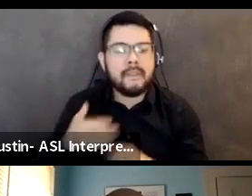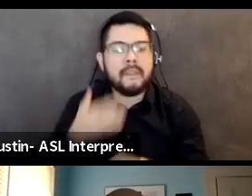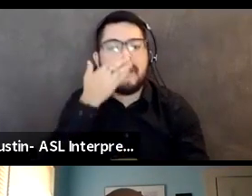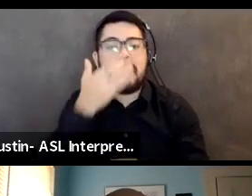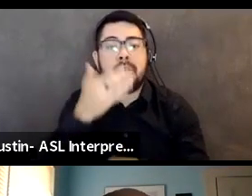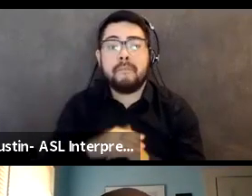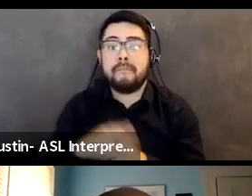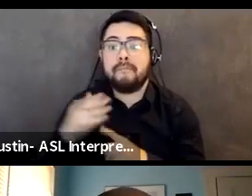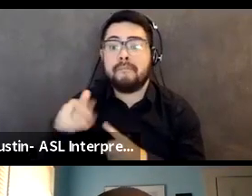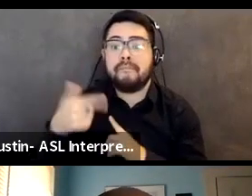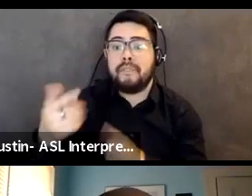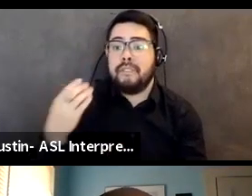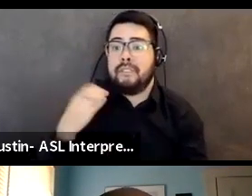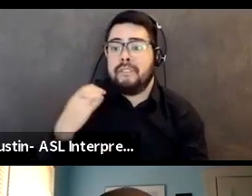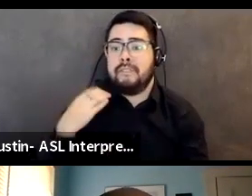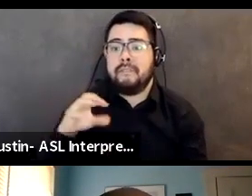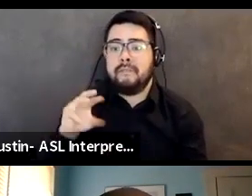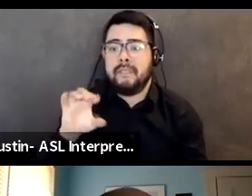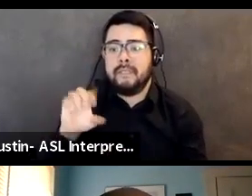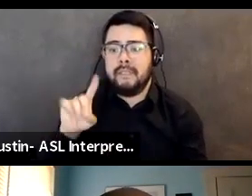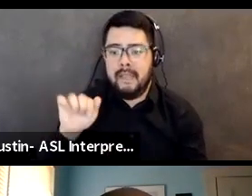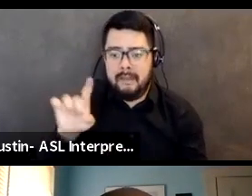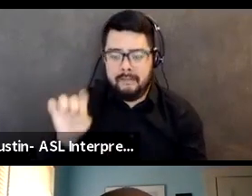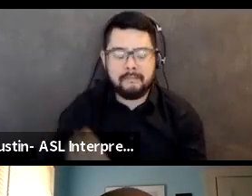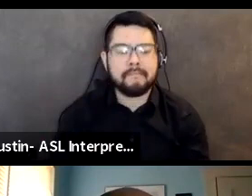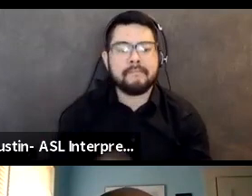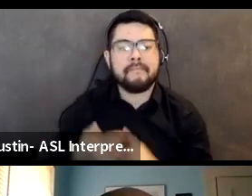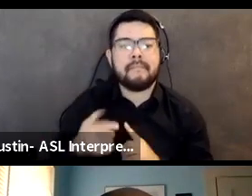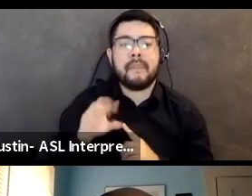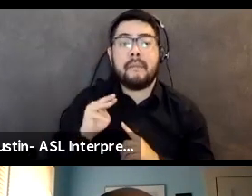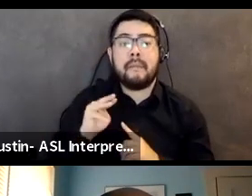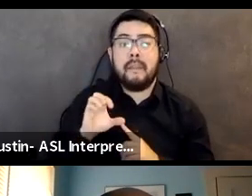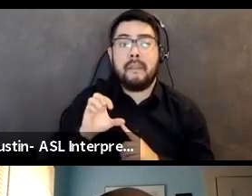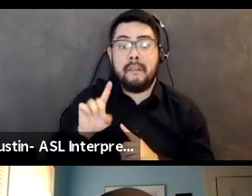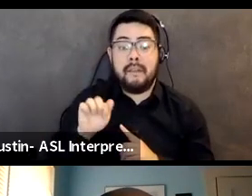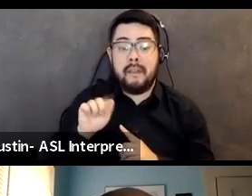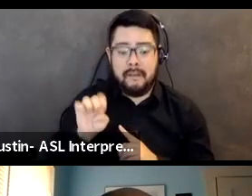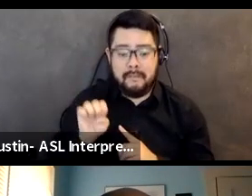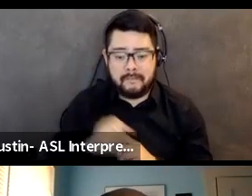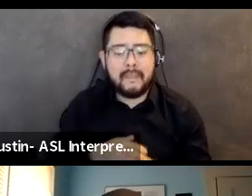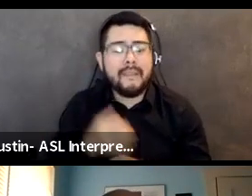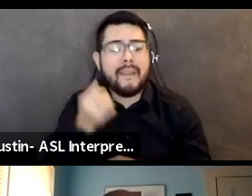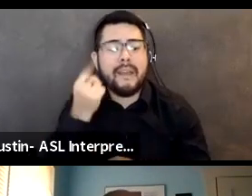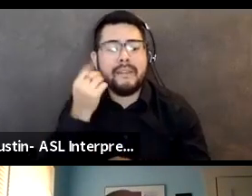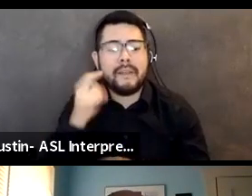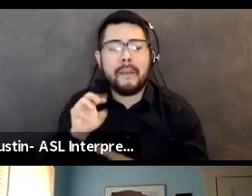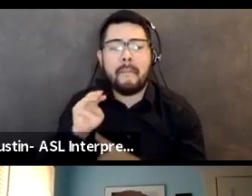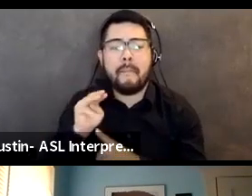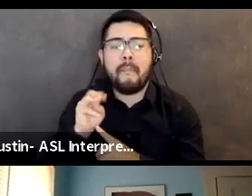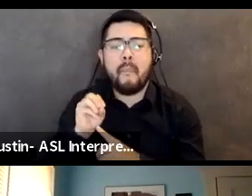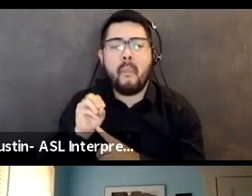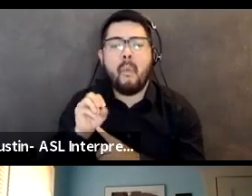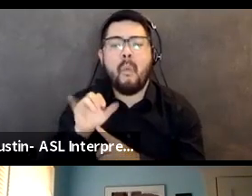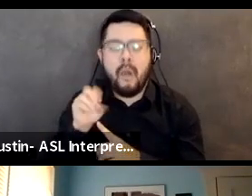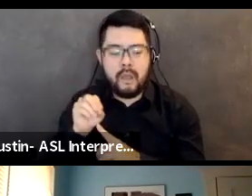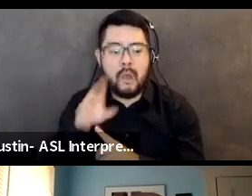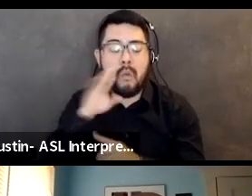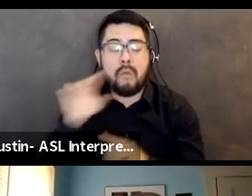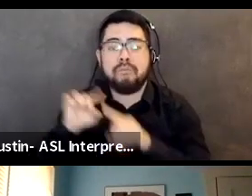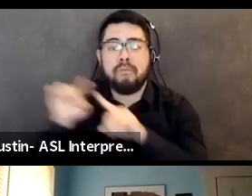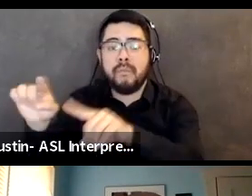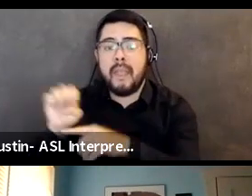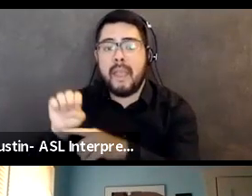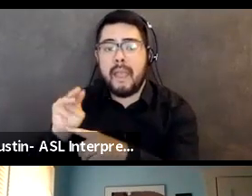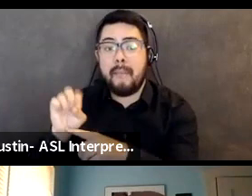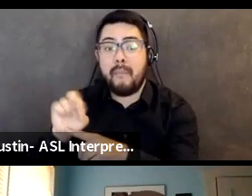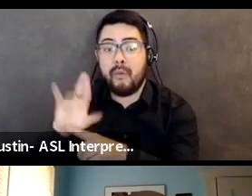mcdave all right moyo just no moyo is going will be attending emory university um well they've